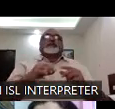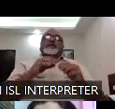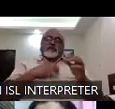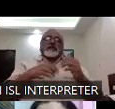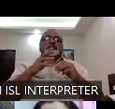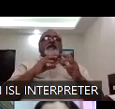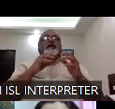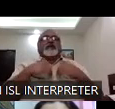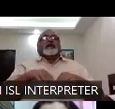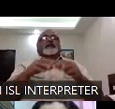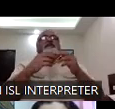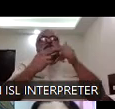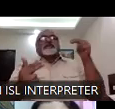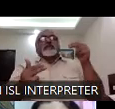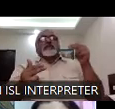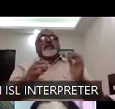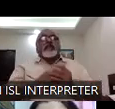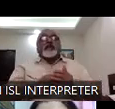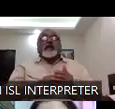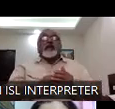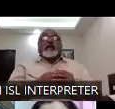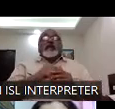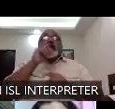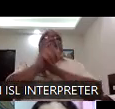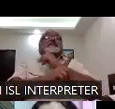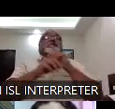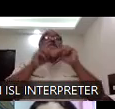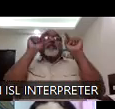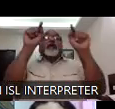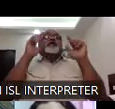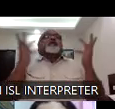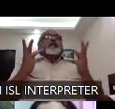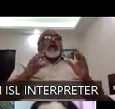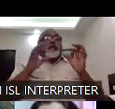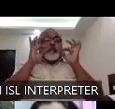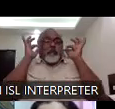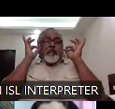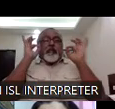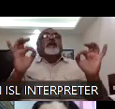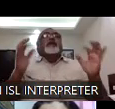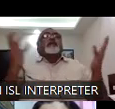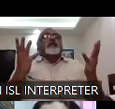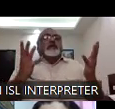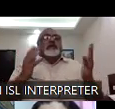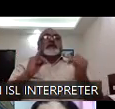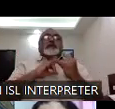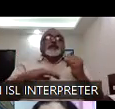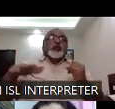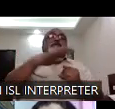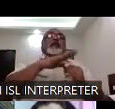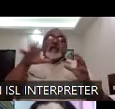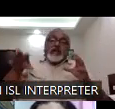important is the social inclusion of persons with disability, which means that the person should be able